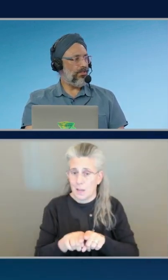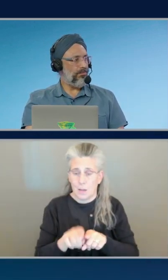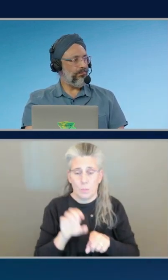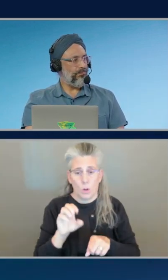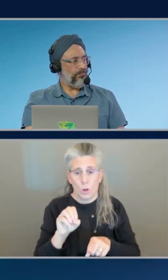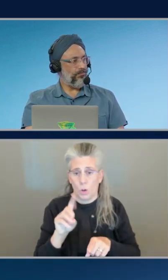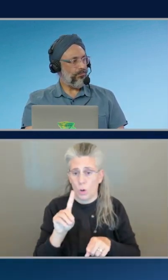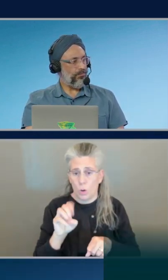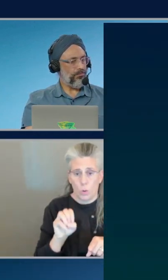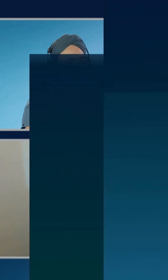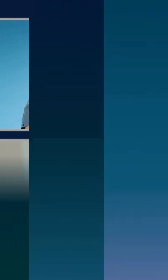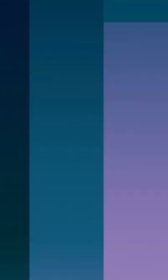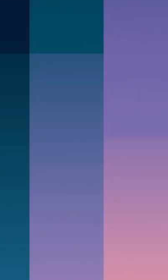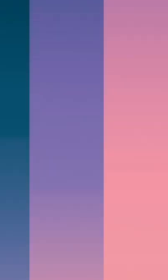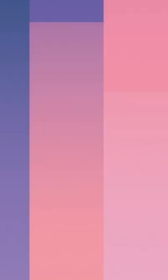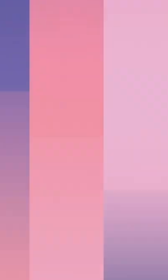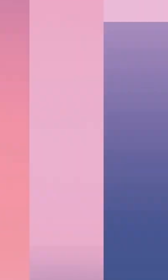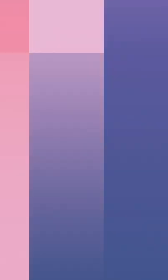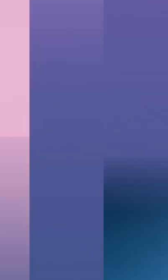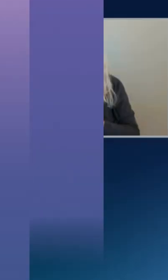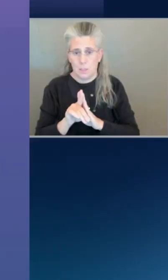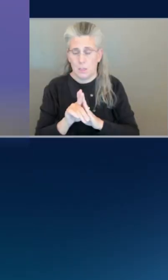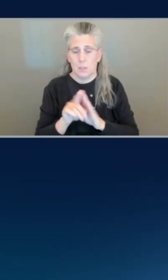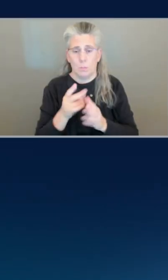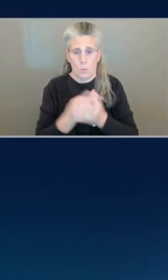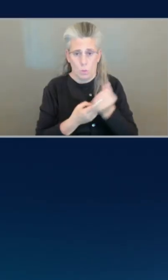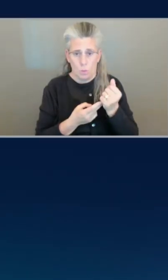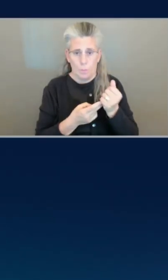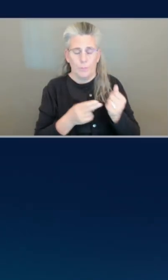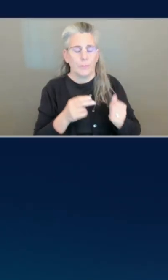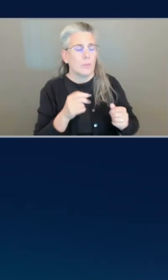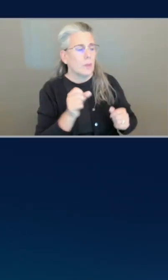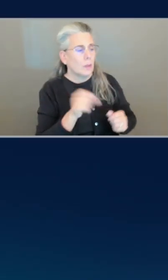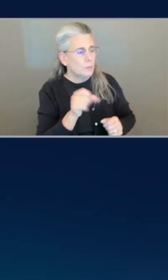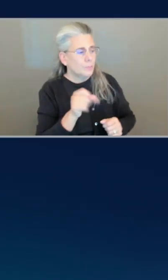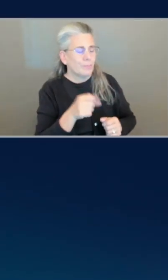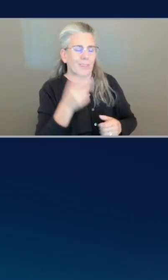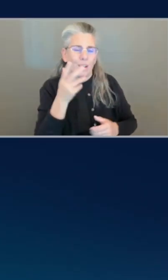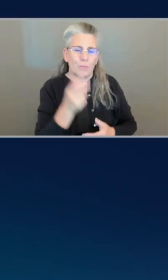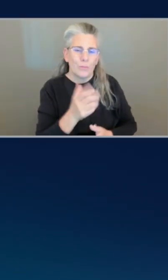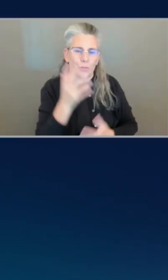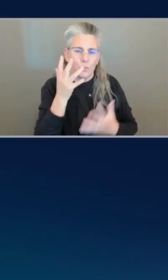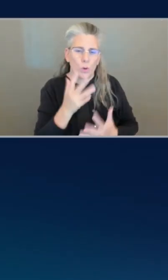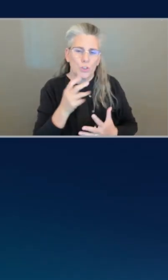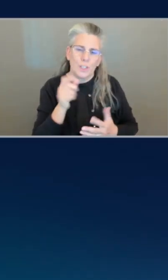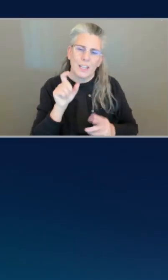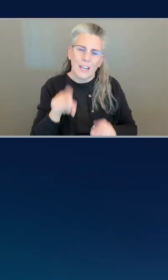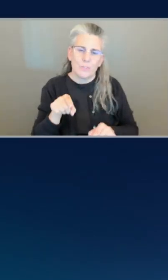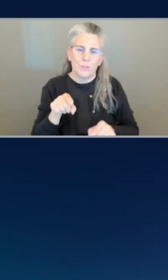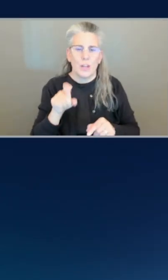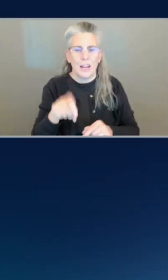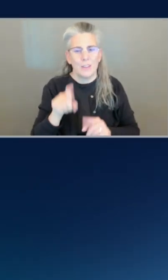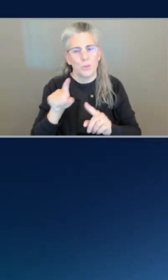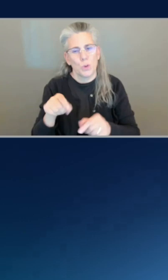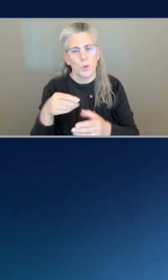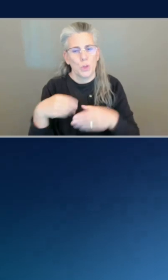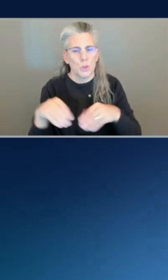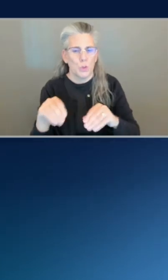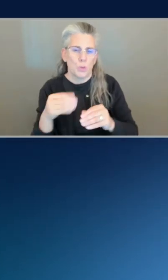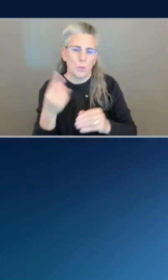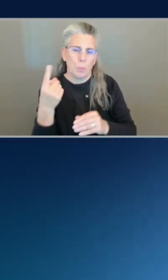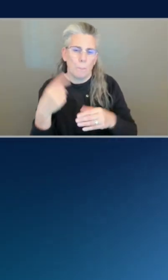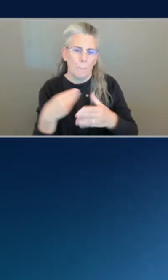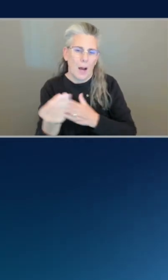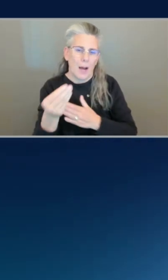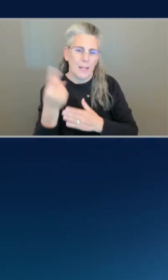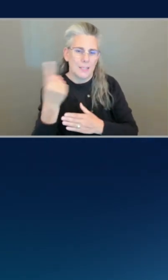work. I love it. Rupinder, unfortunately, I have to go to the store to buy something important. So we're out of time. But before we